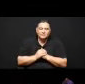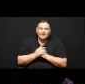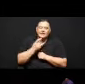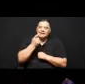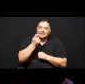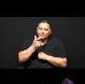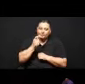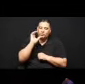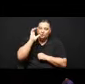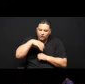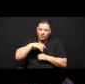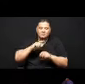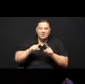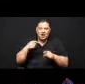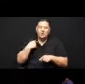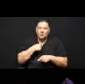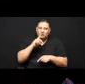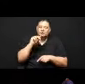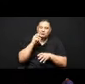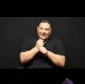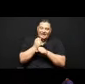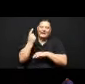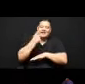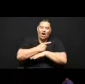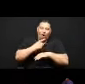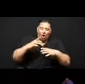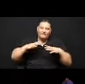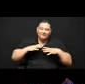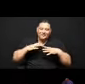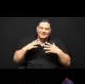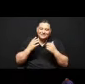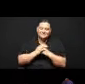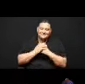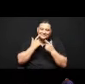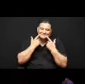off. It's weird.